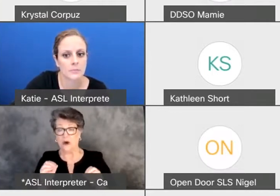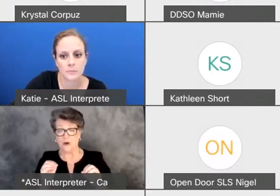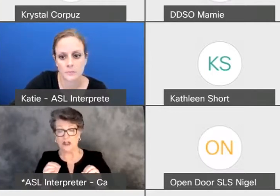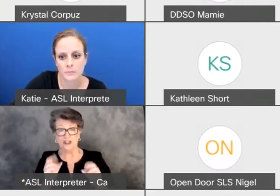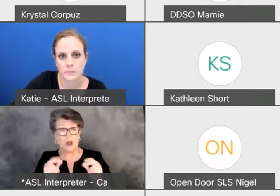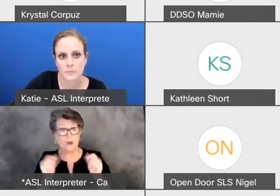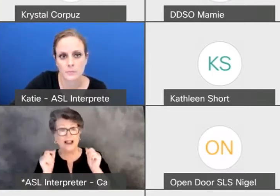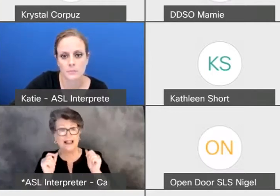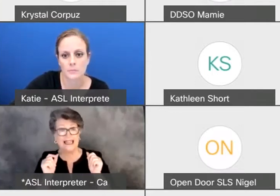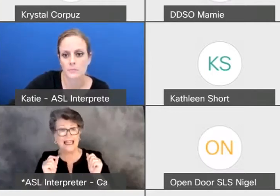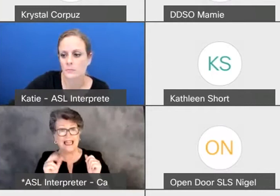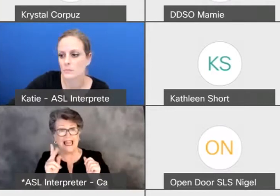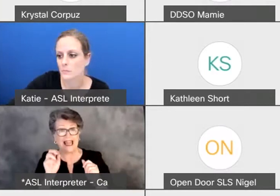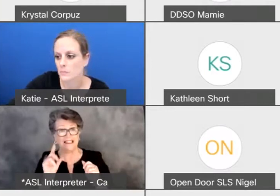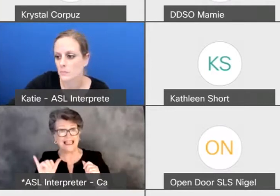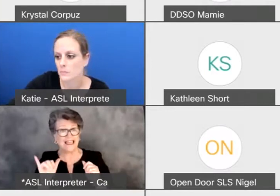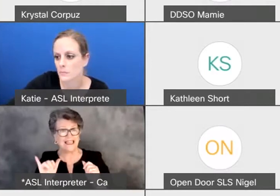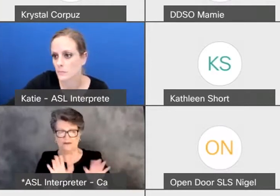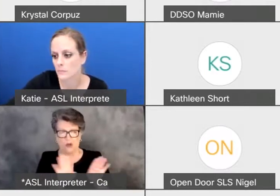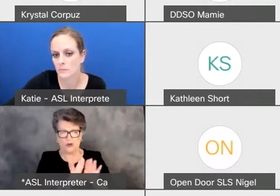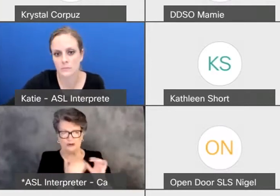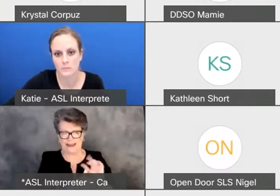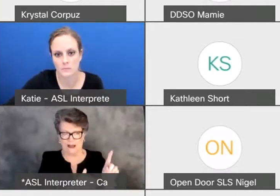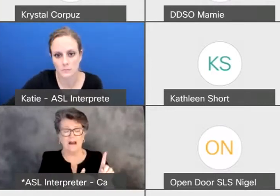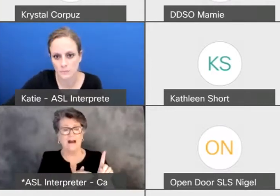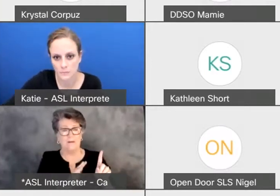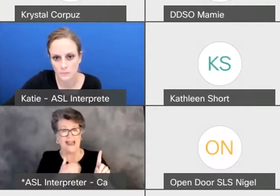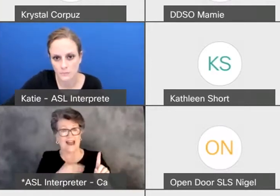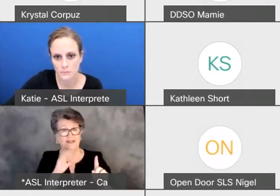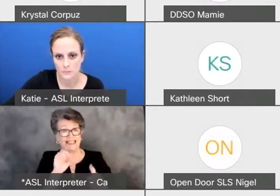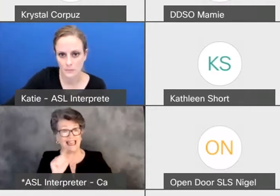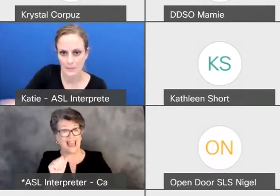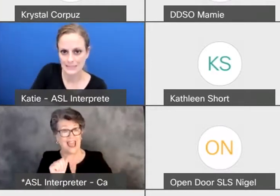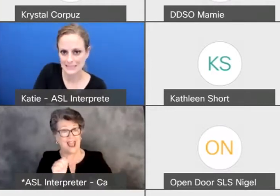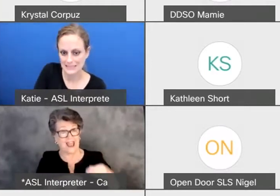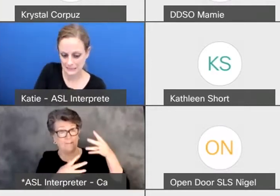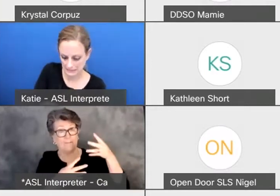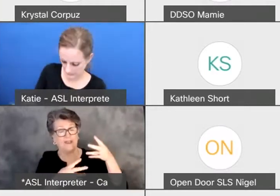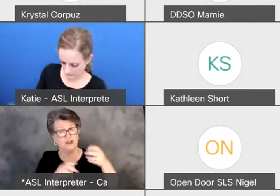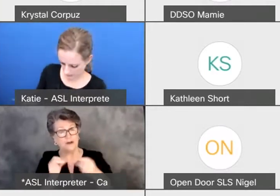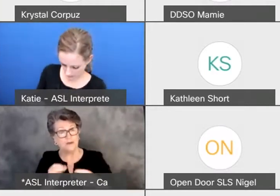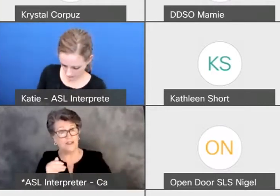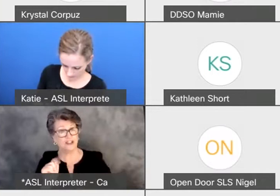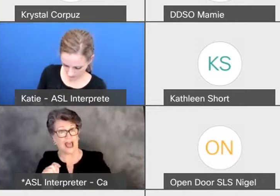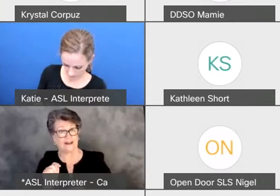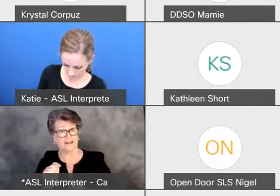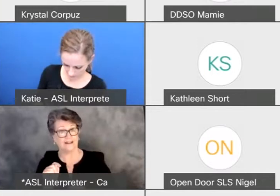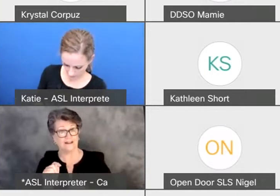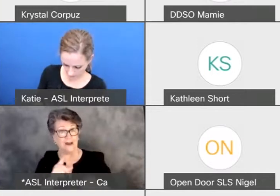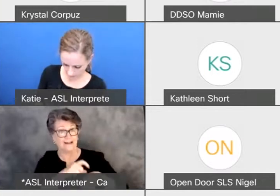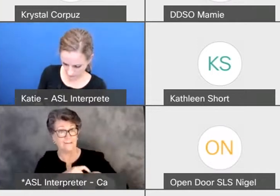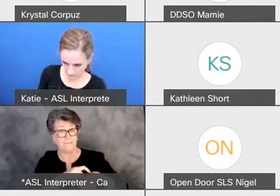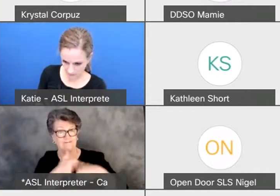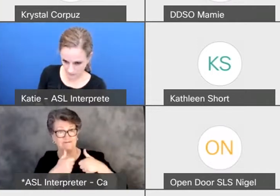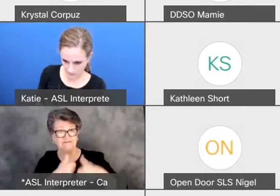if you can not close down your email and have the stuff from CDA up that maybe you can drop in the chat when we get there. Okay, thank you very much.